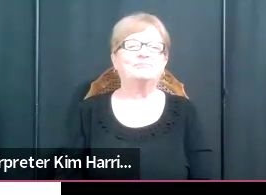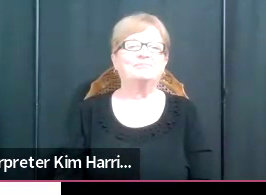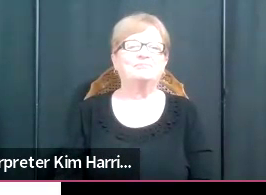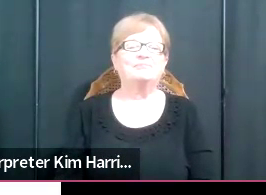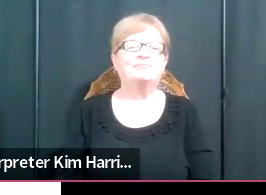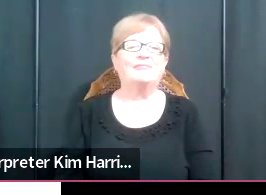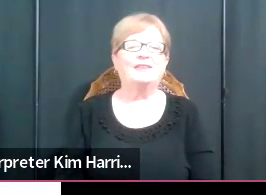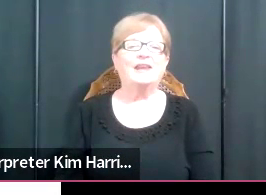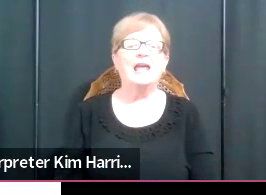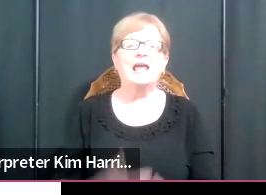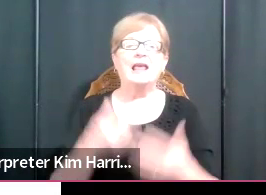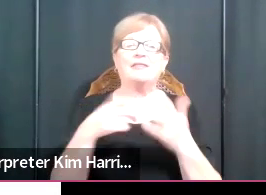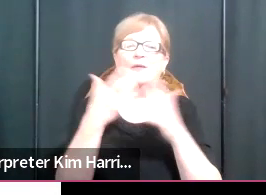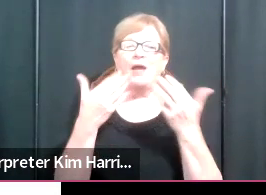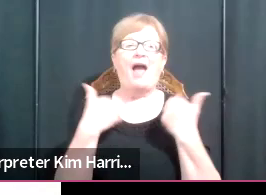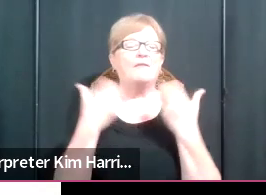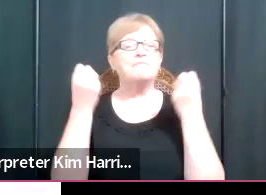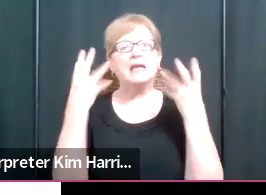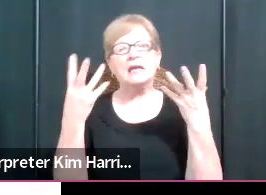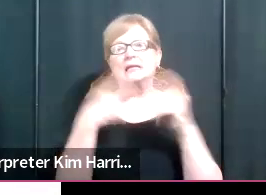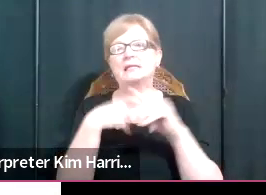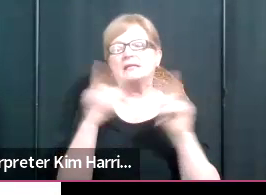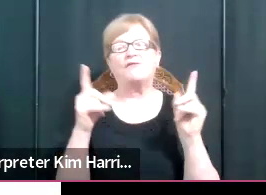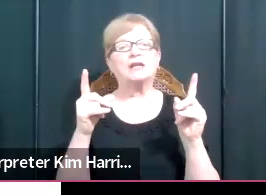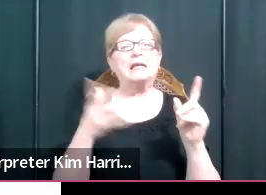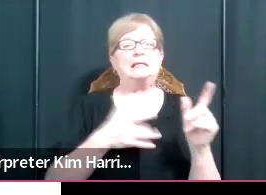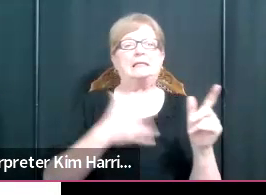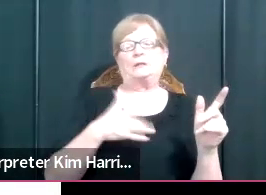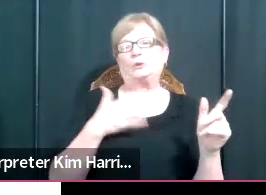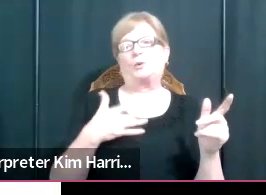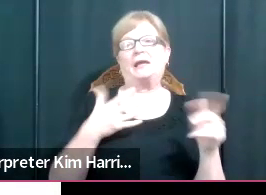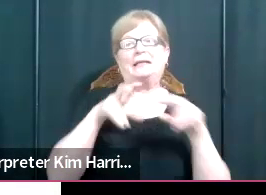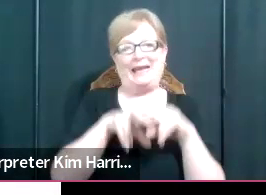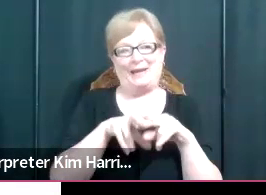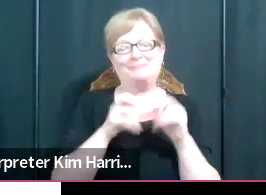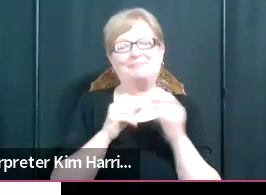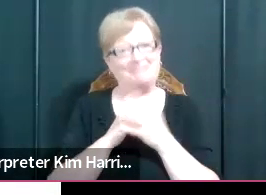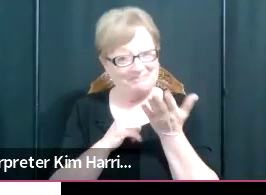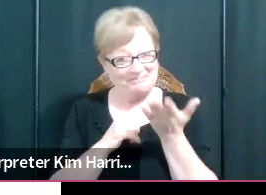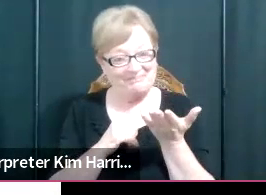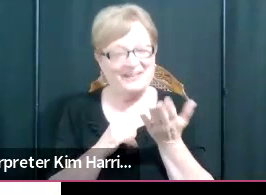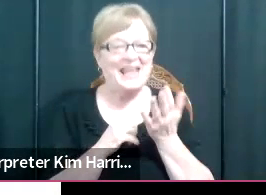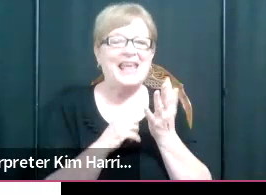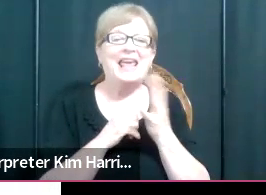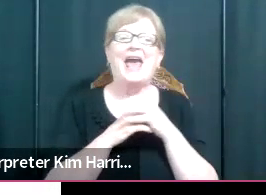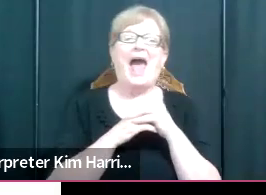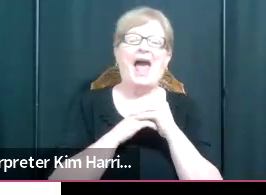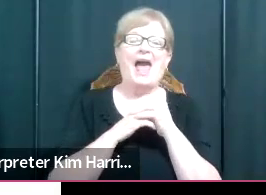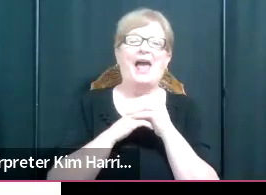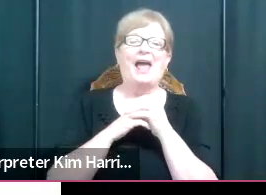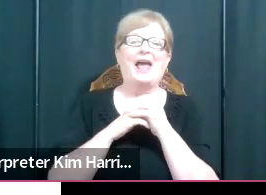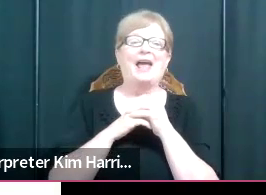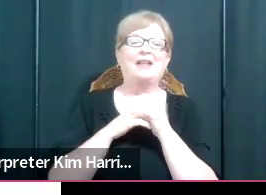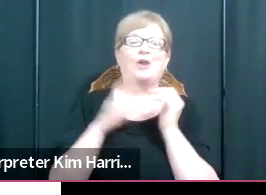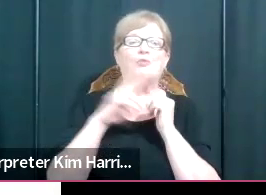And then we have all different kinds of sensory seating. So in the right